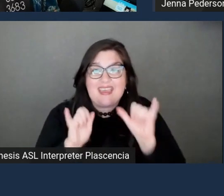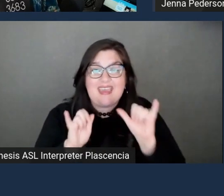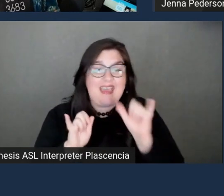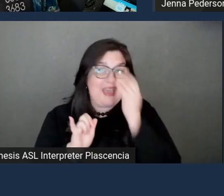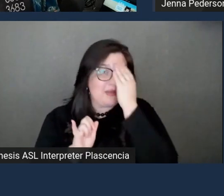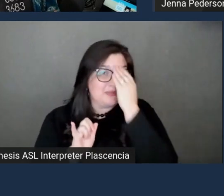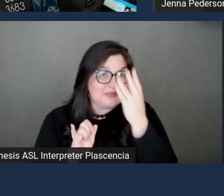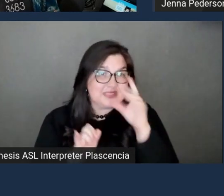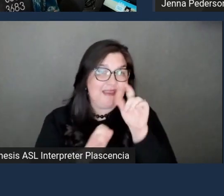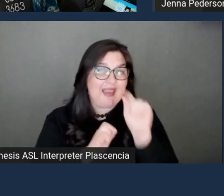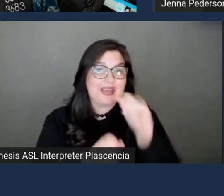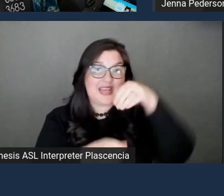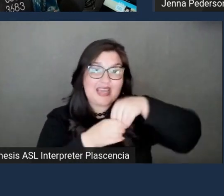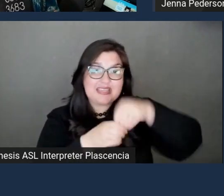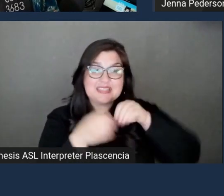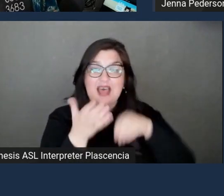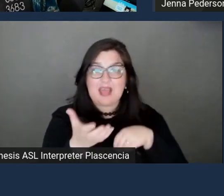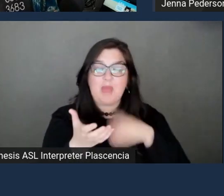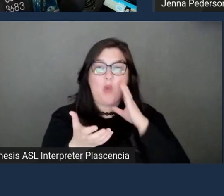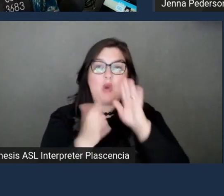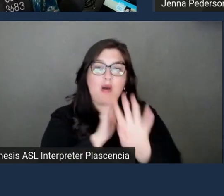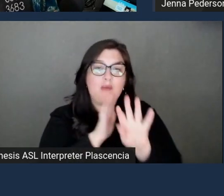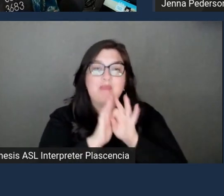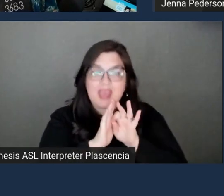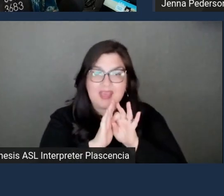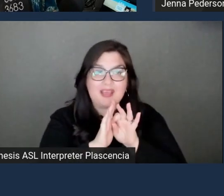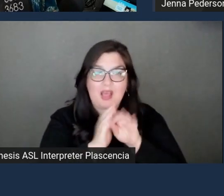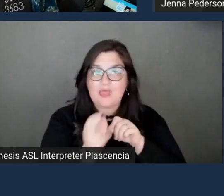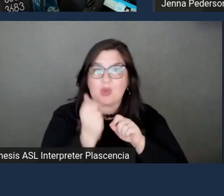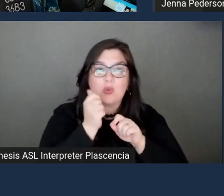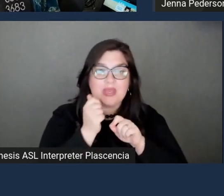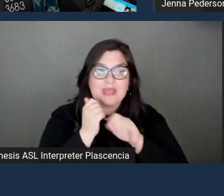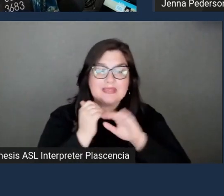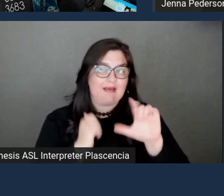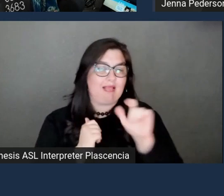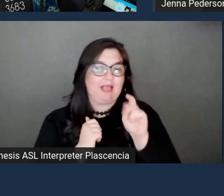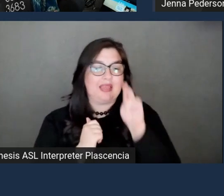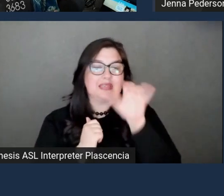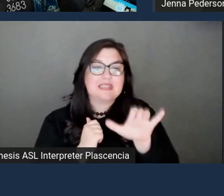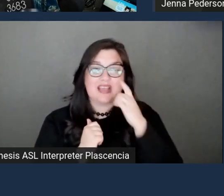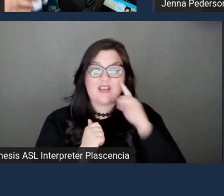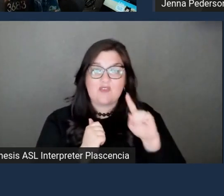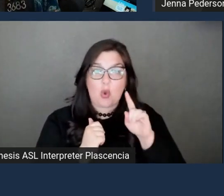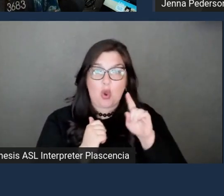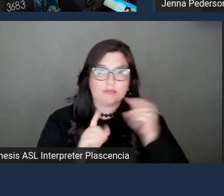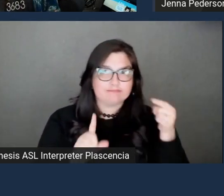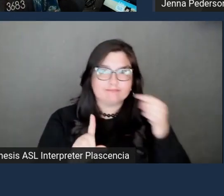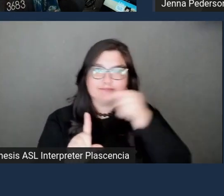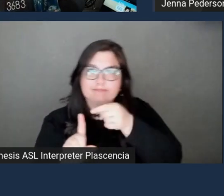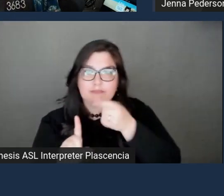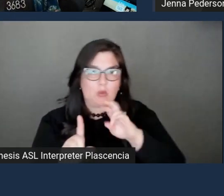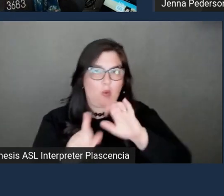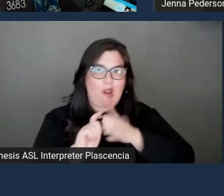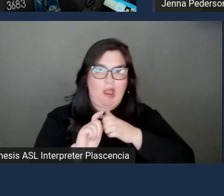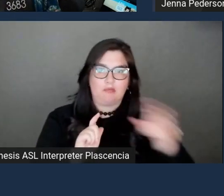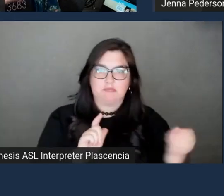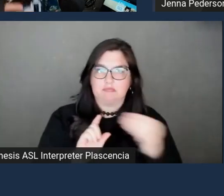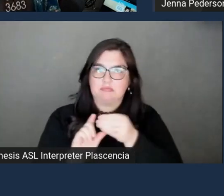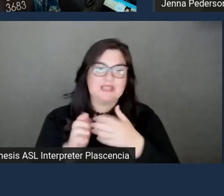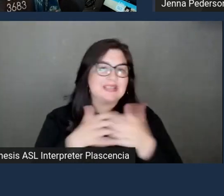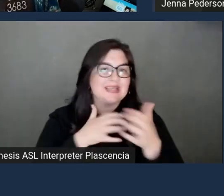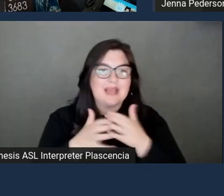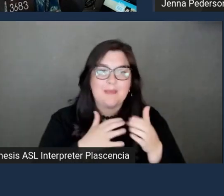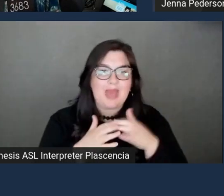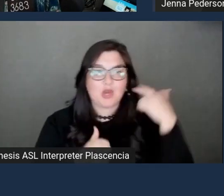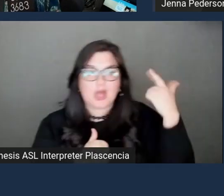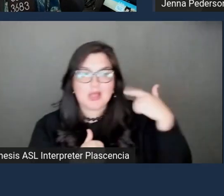fastest, lowest latency path to that copy, regardless of if you're in London or Dublin or in the